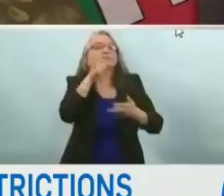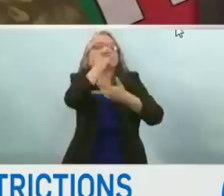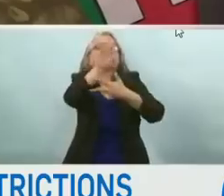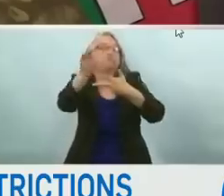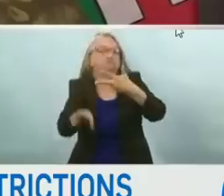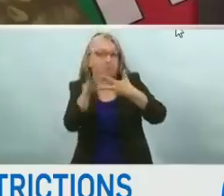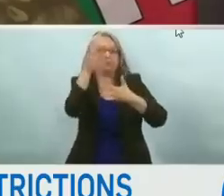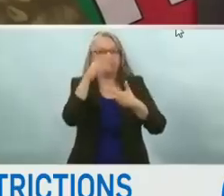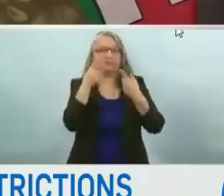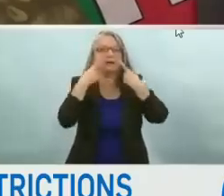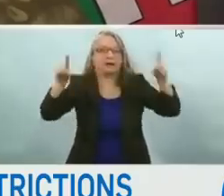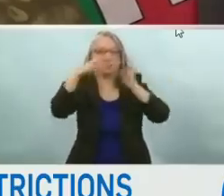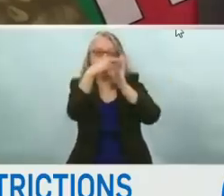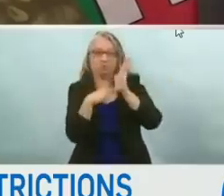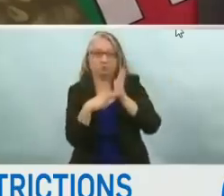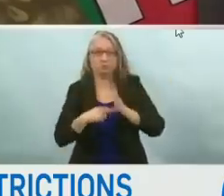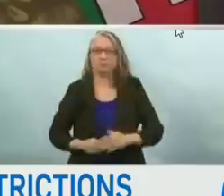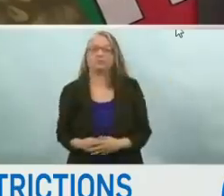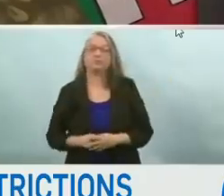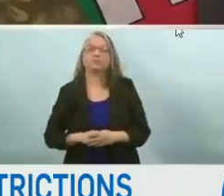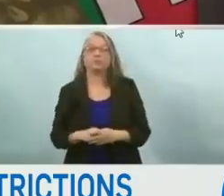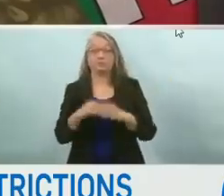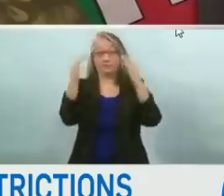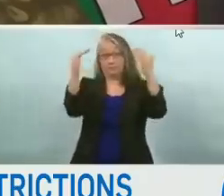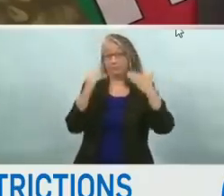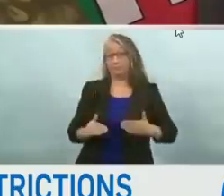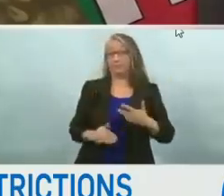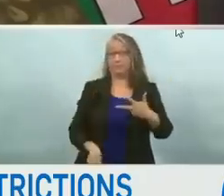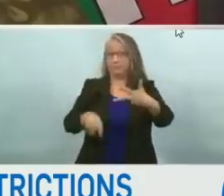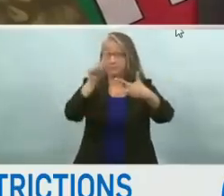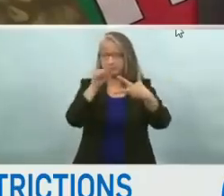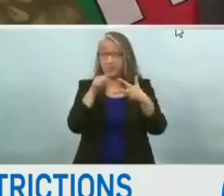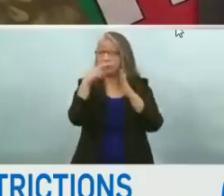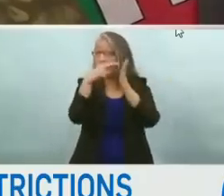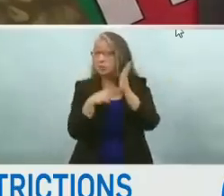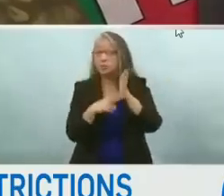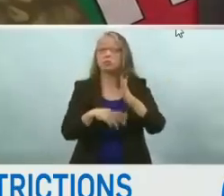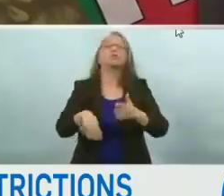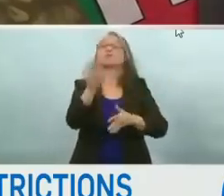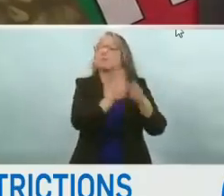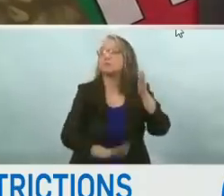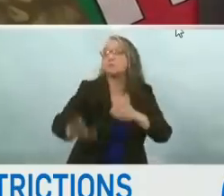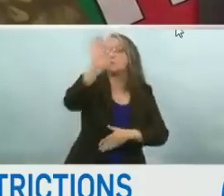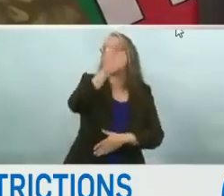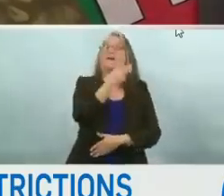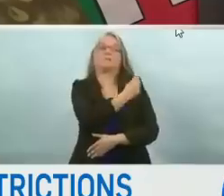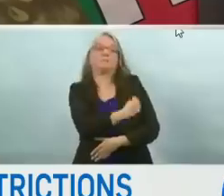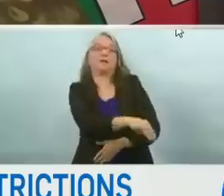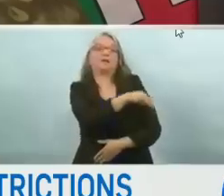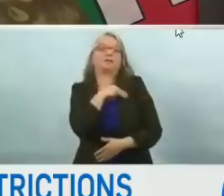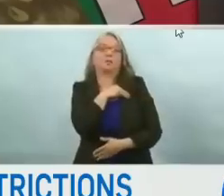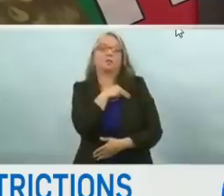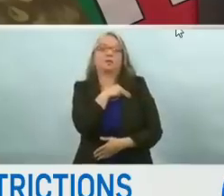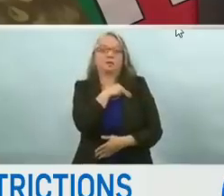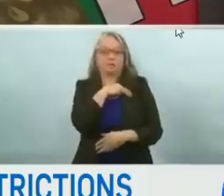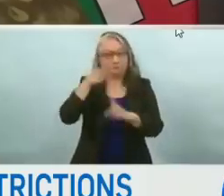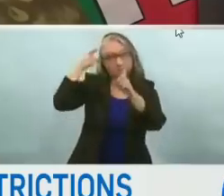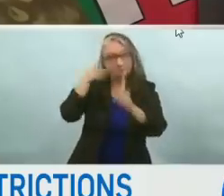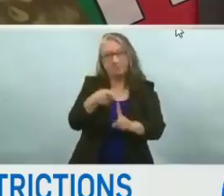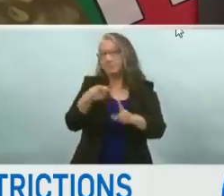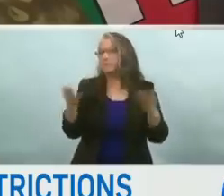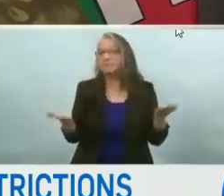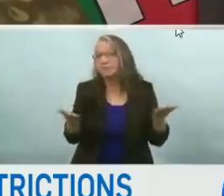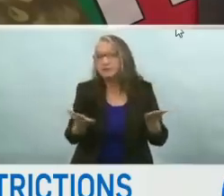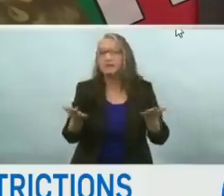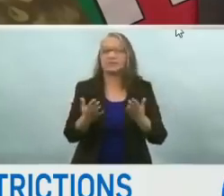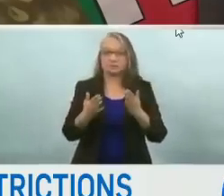12 to 17-year-olds for indoor recreational sports. So this one, we will have a grace